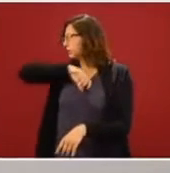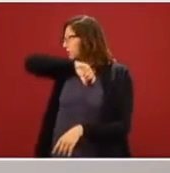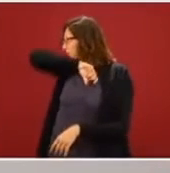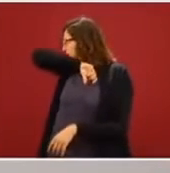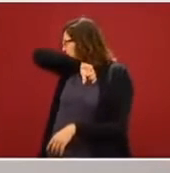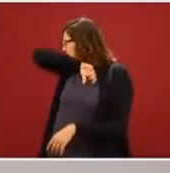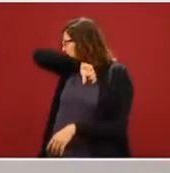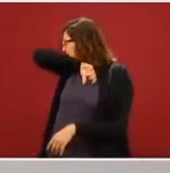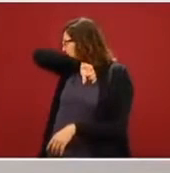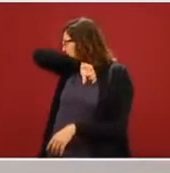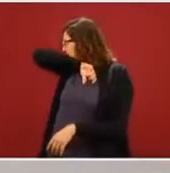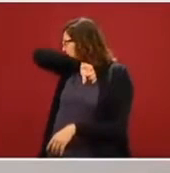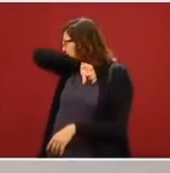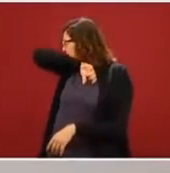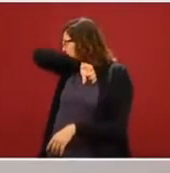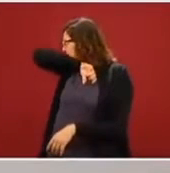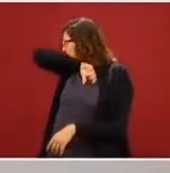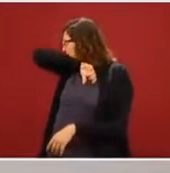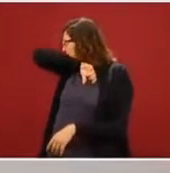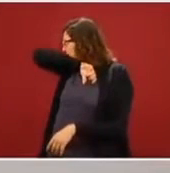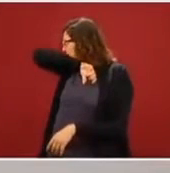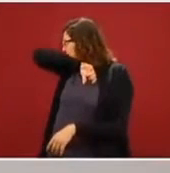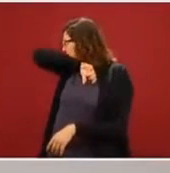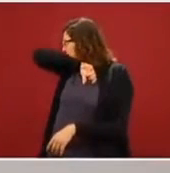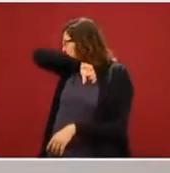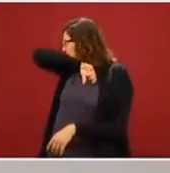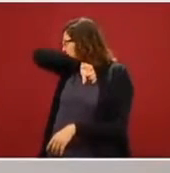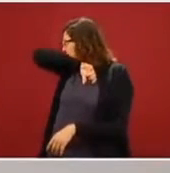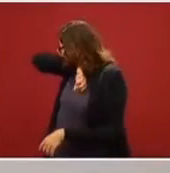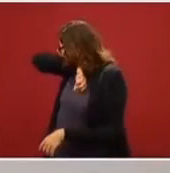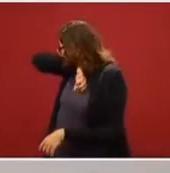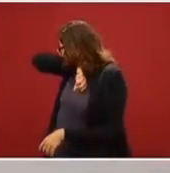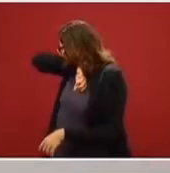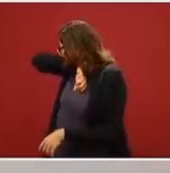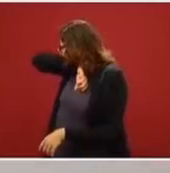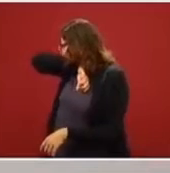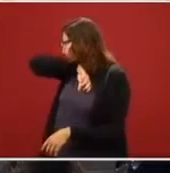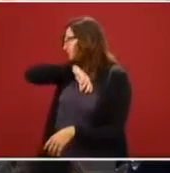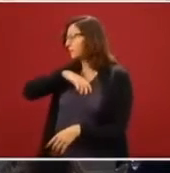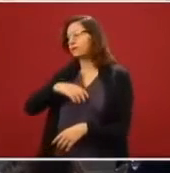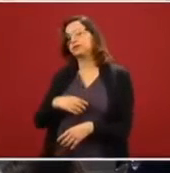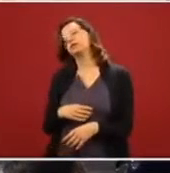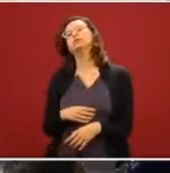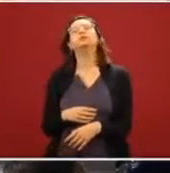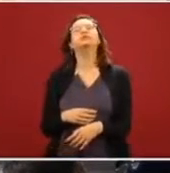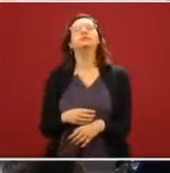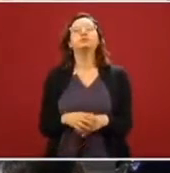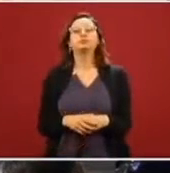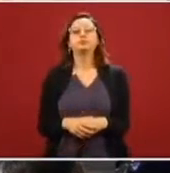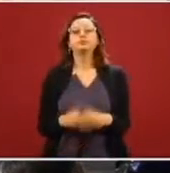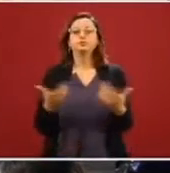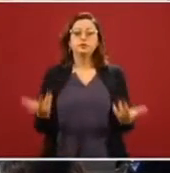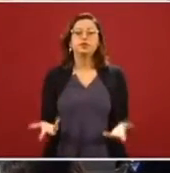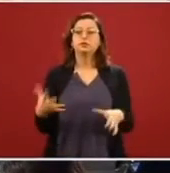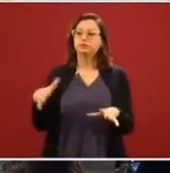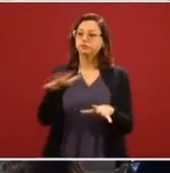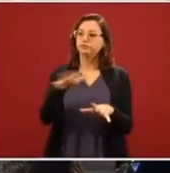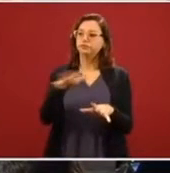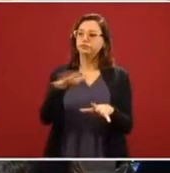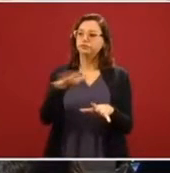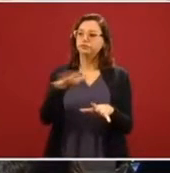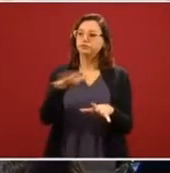sociedad, está And the community, the society, formada por diversas